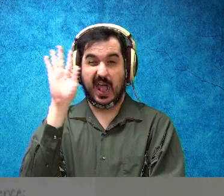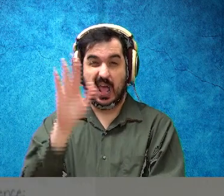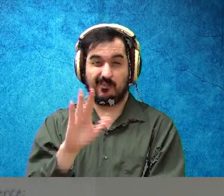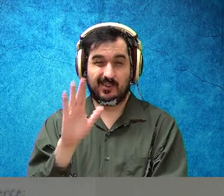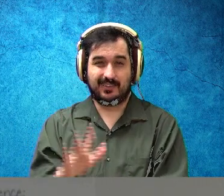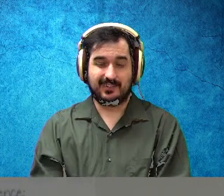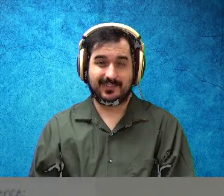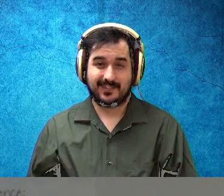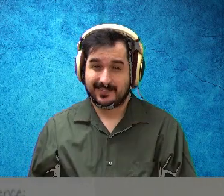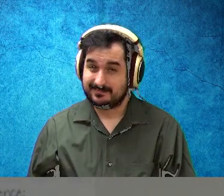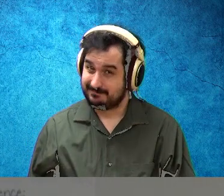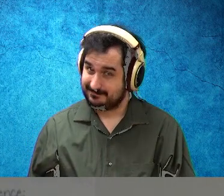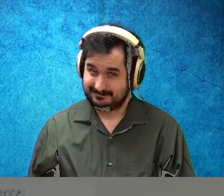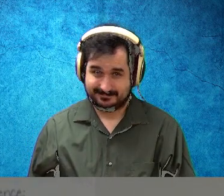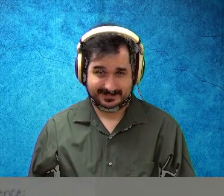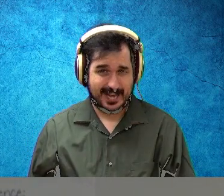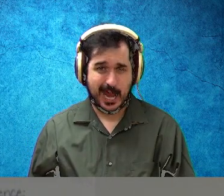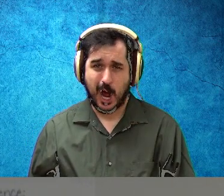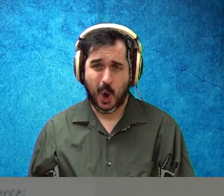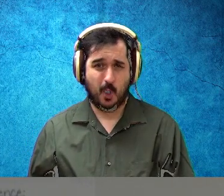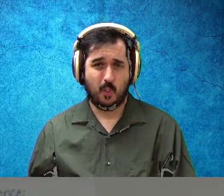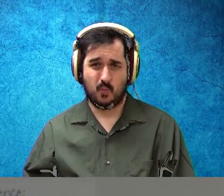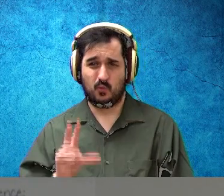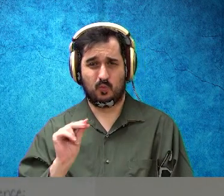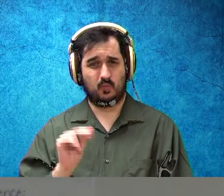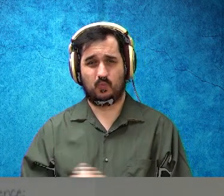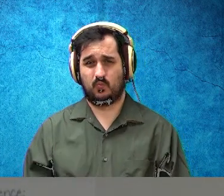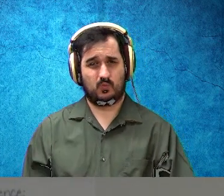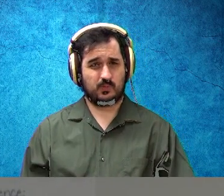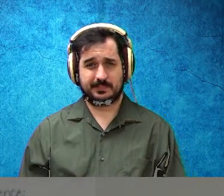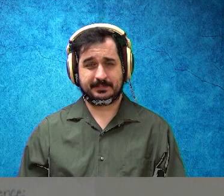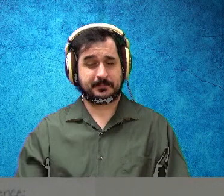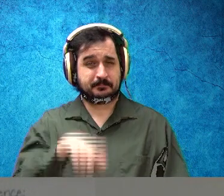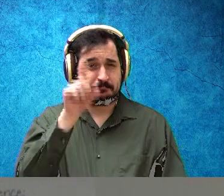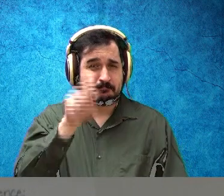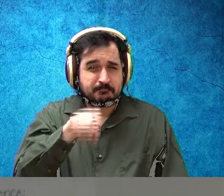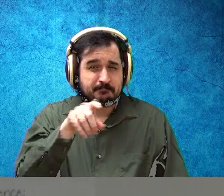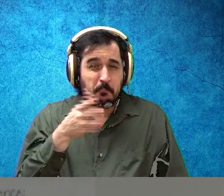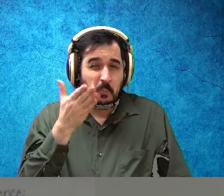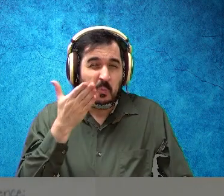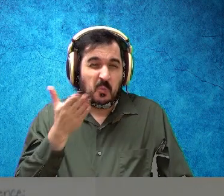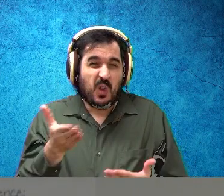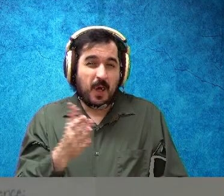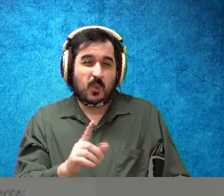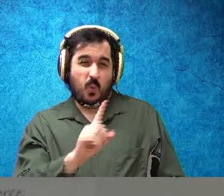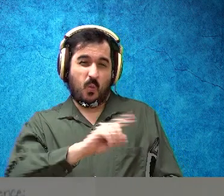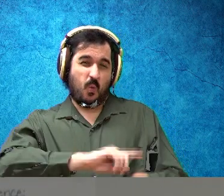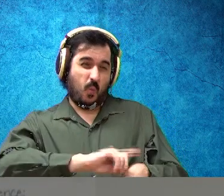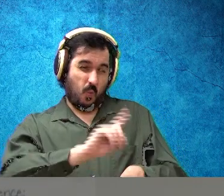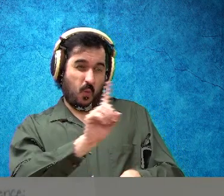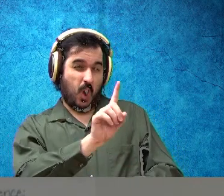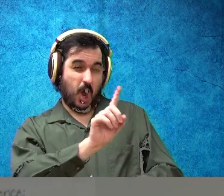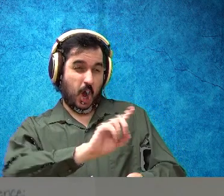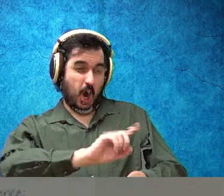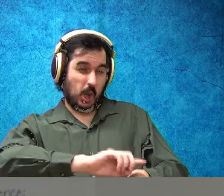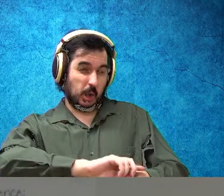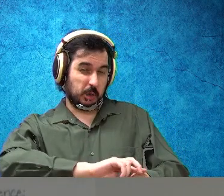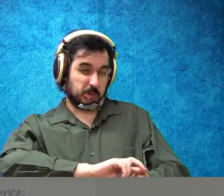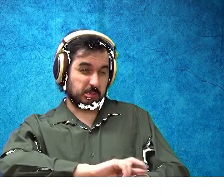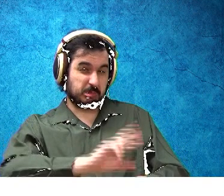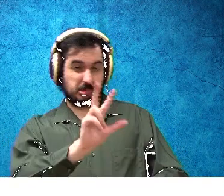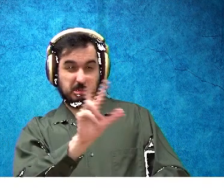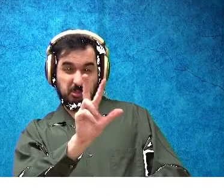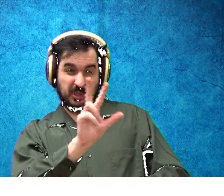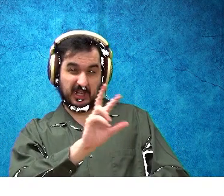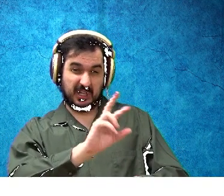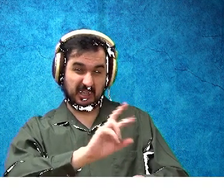o'clock? No. So it must be probably about 2 or 3